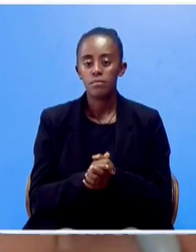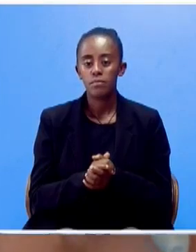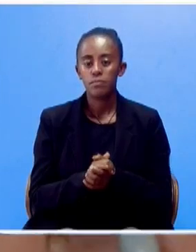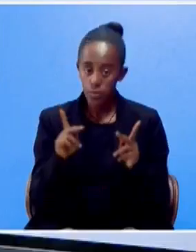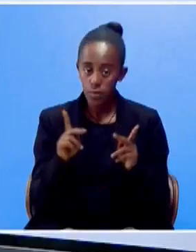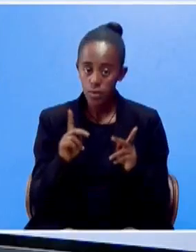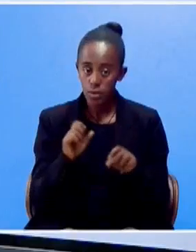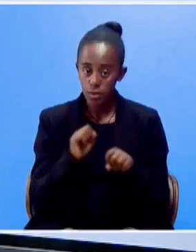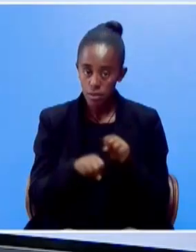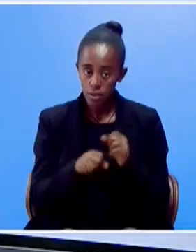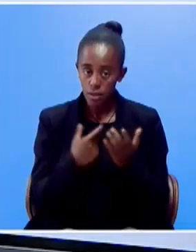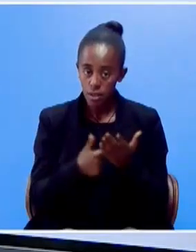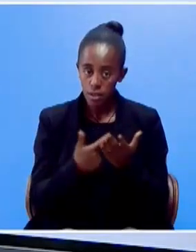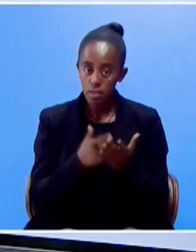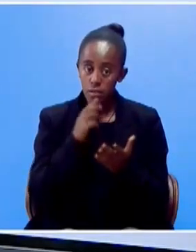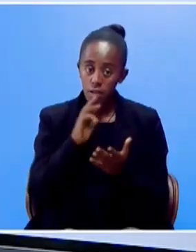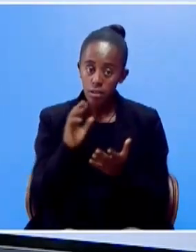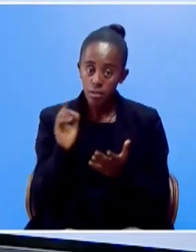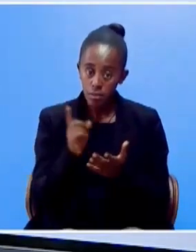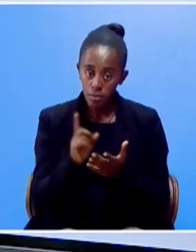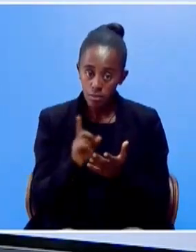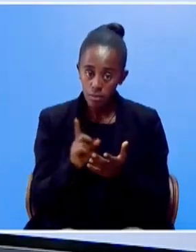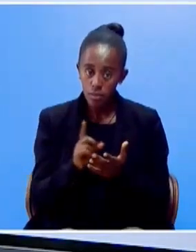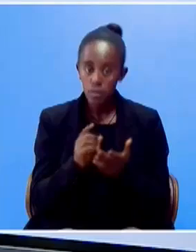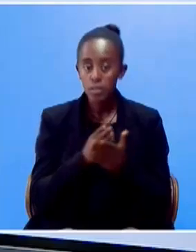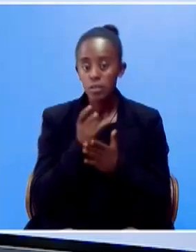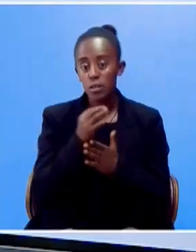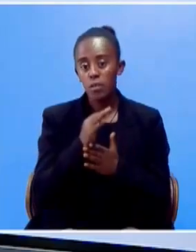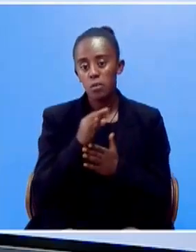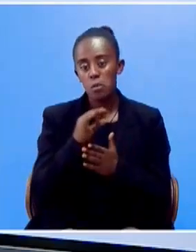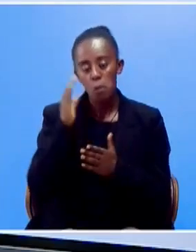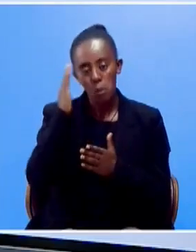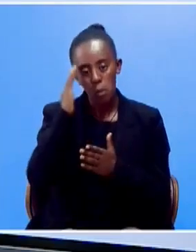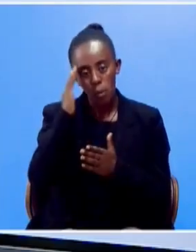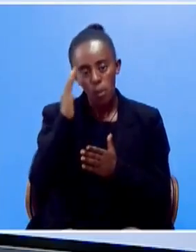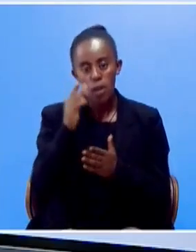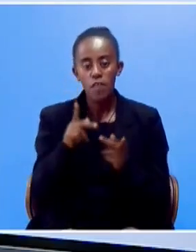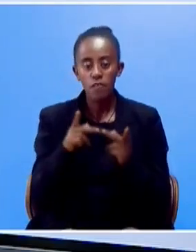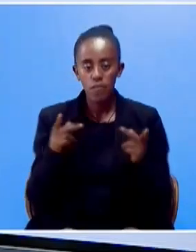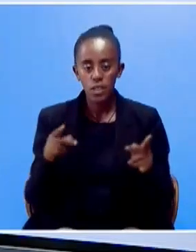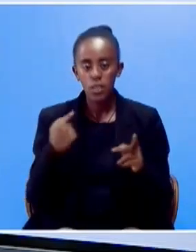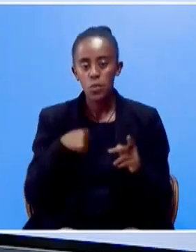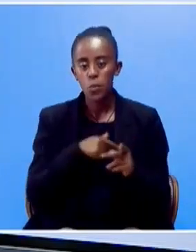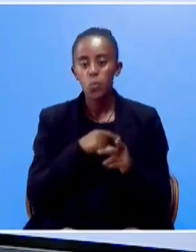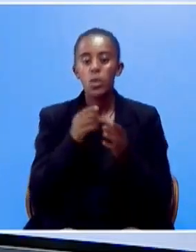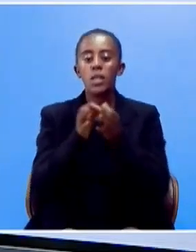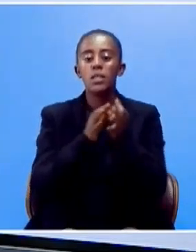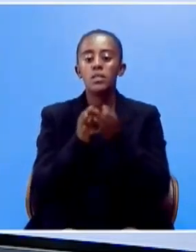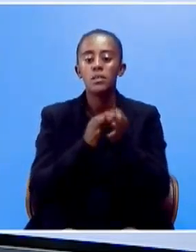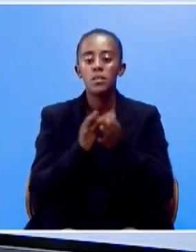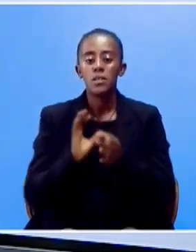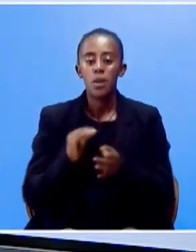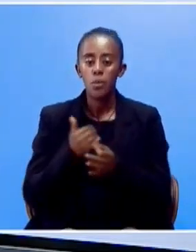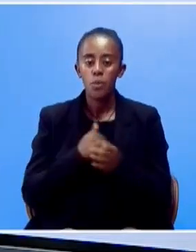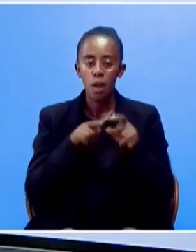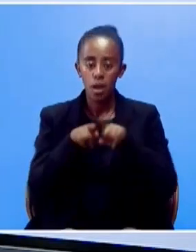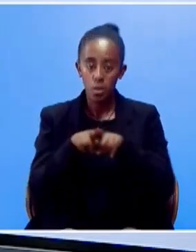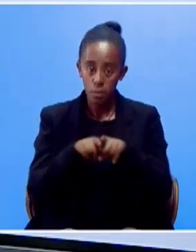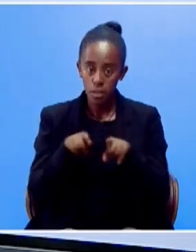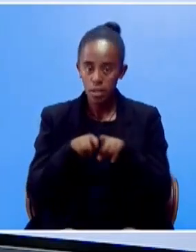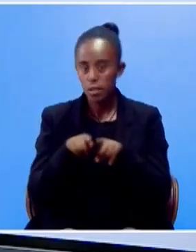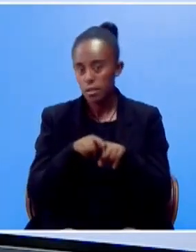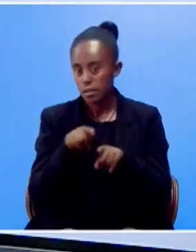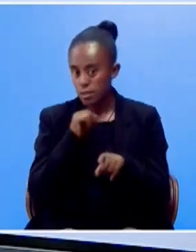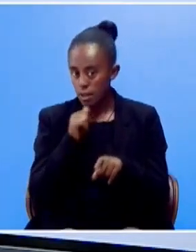agree. These are what? These are some of the common phrases that we express our agreement and